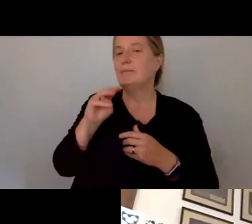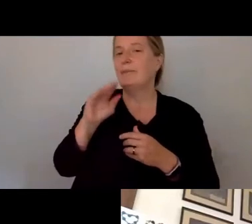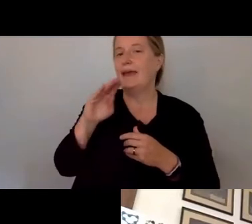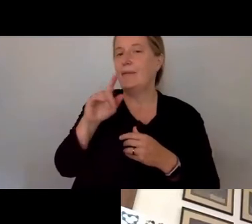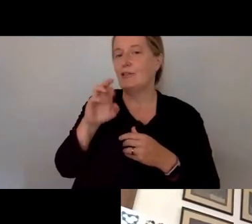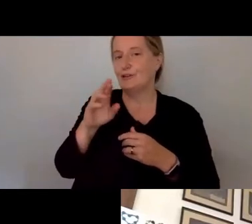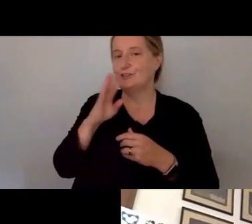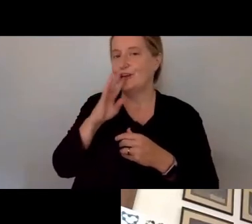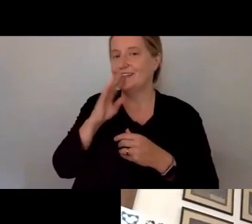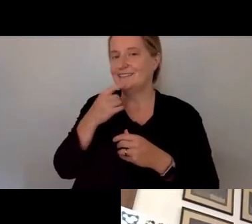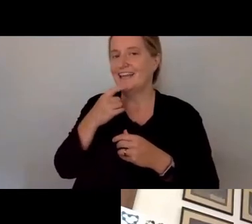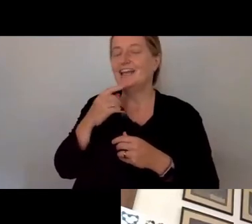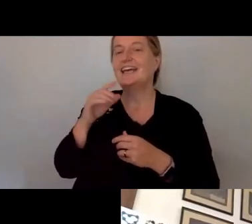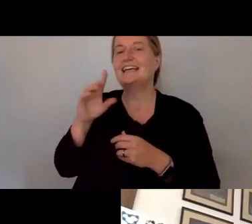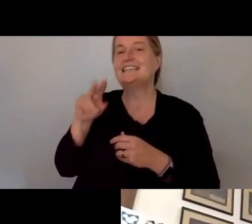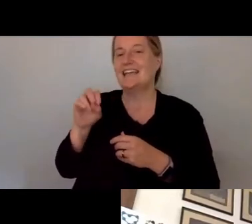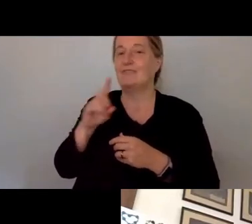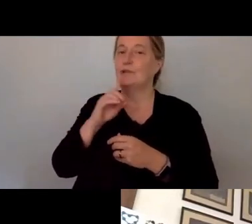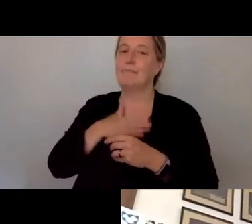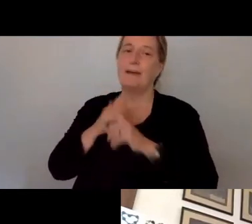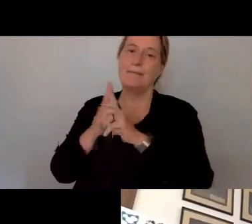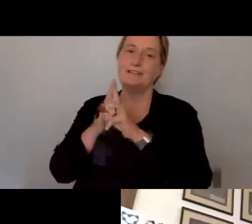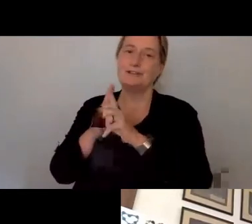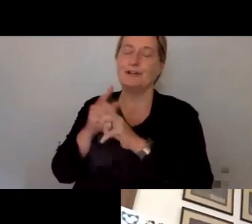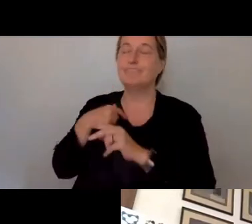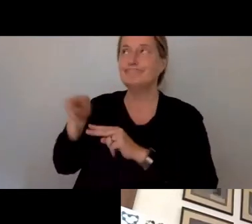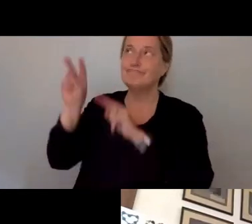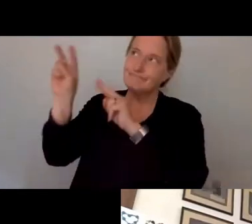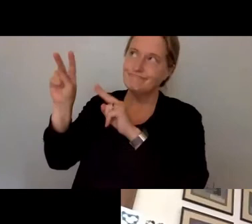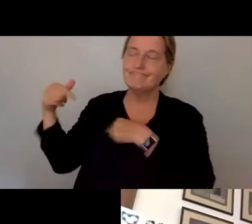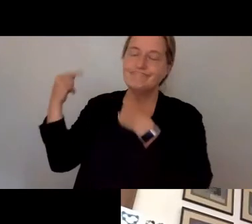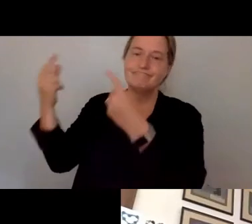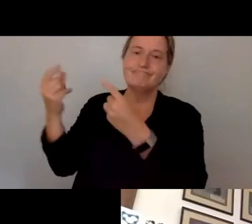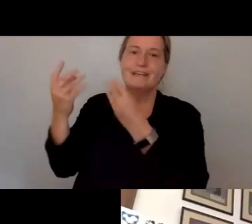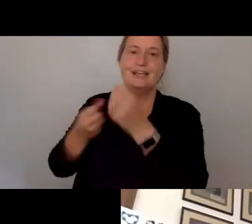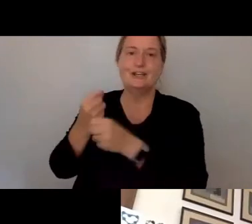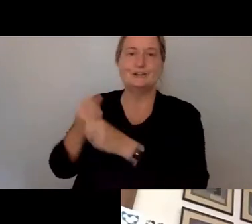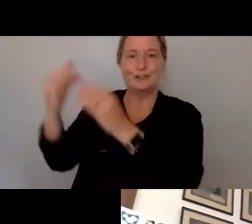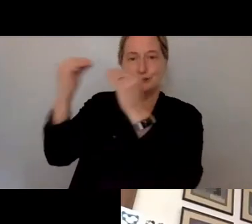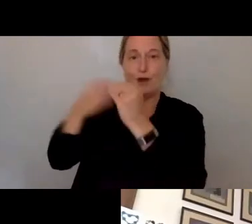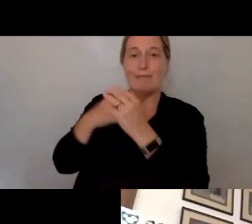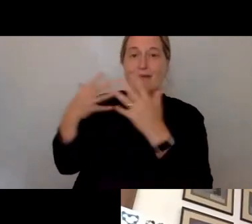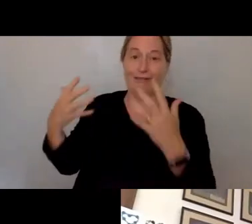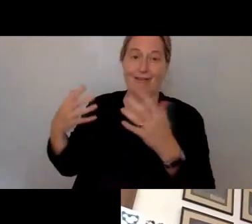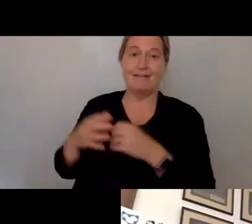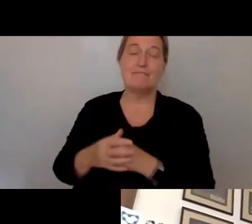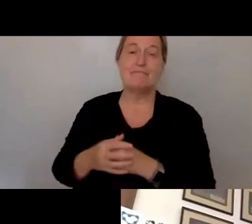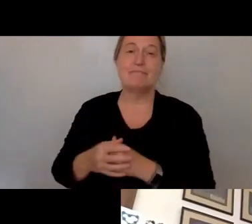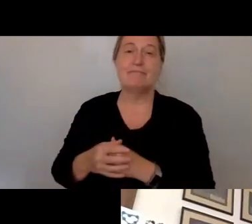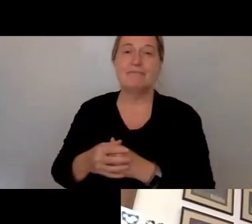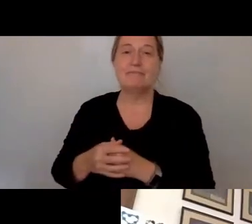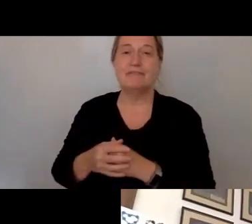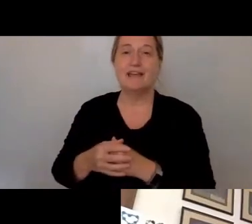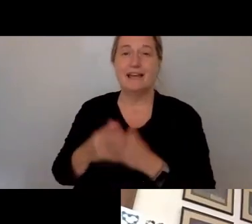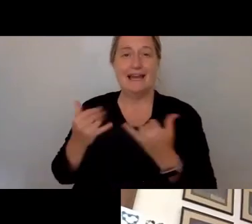how to work together with folks. And I think he's just been really good at that. And in his 80s, he